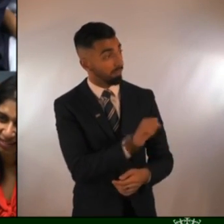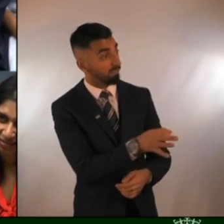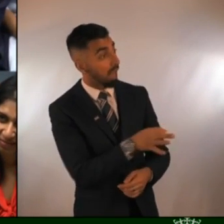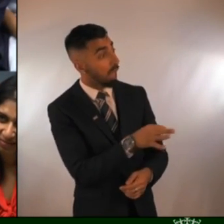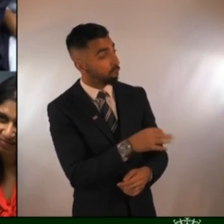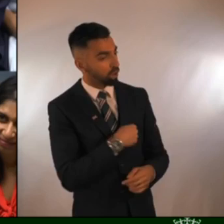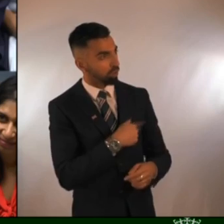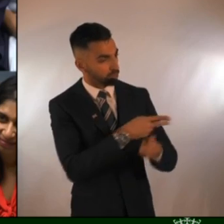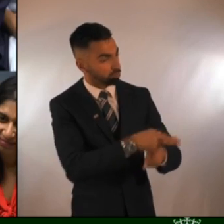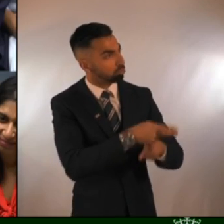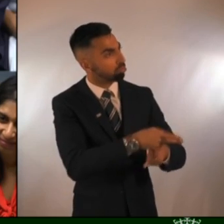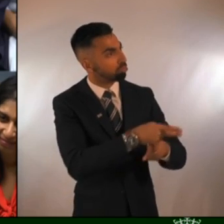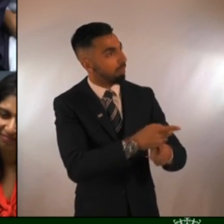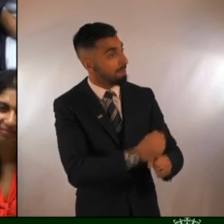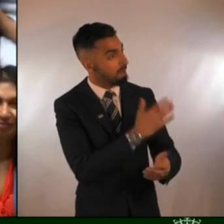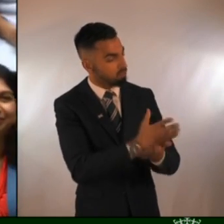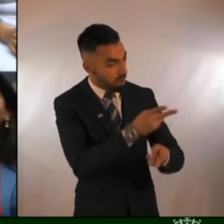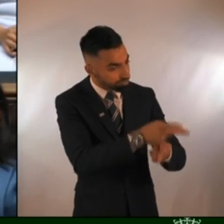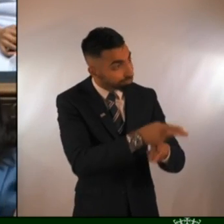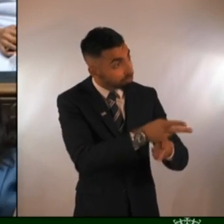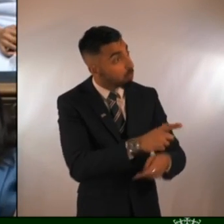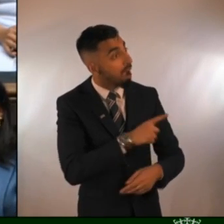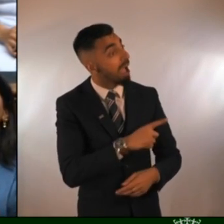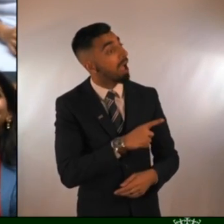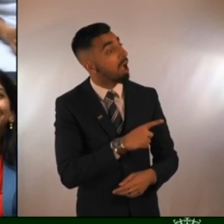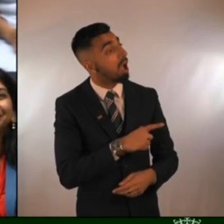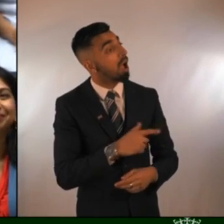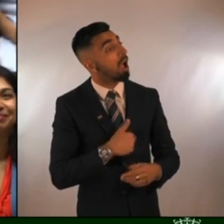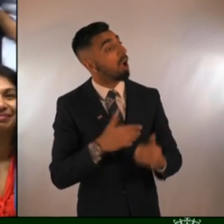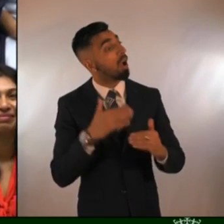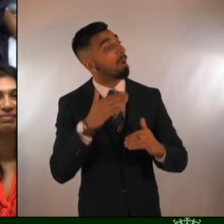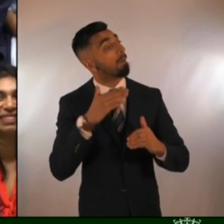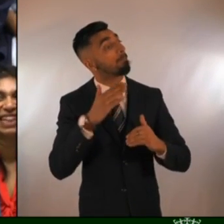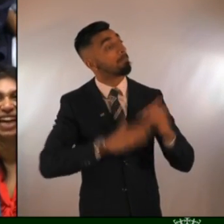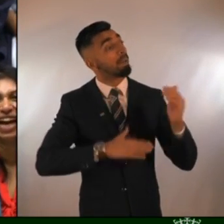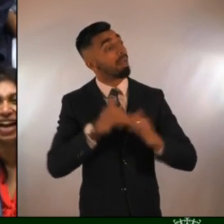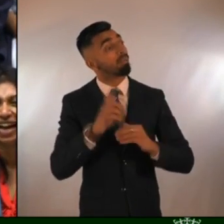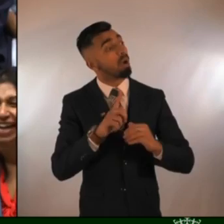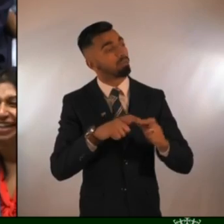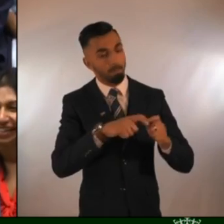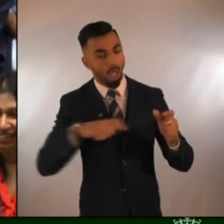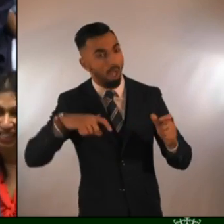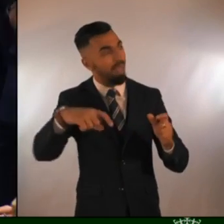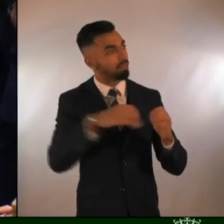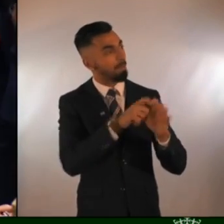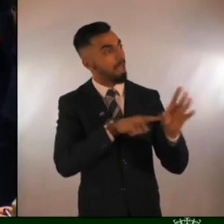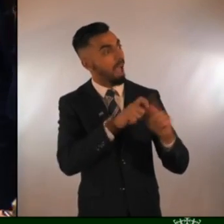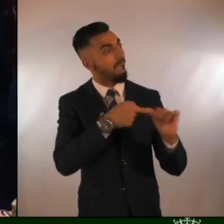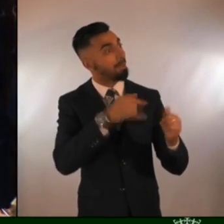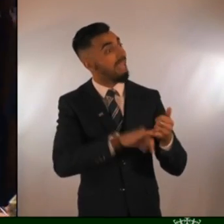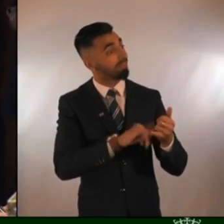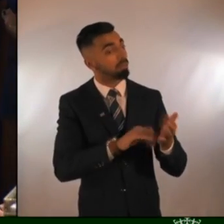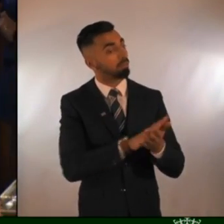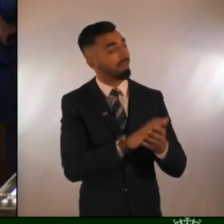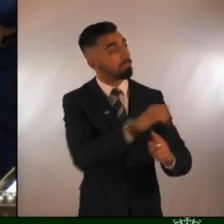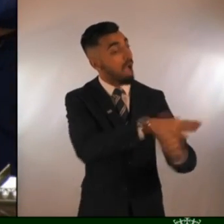the Welsh borders as we finally build the Pant-Llanelli-Monach bypass. Well done. We promised